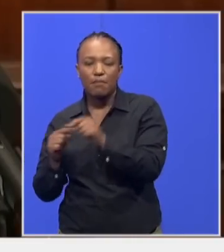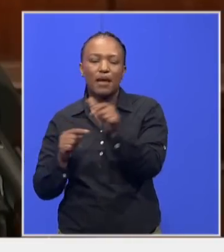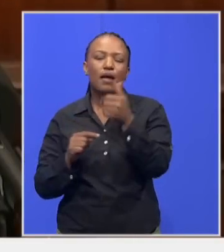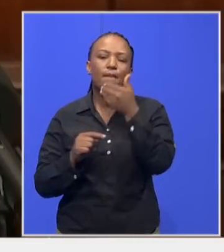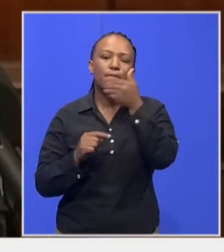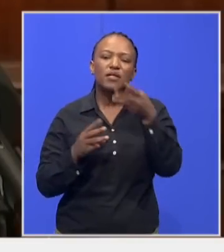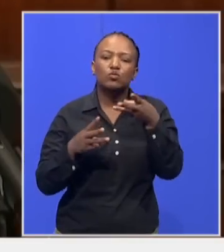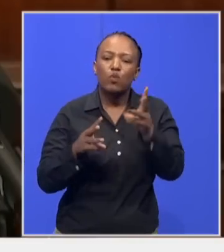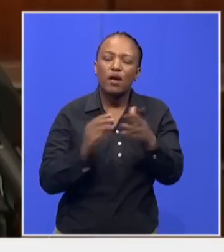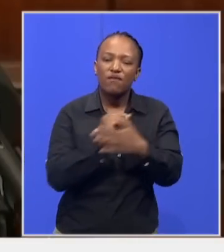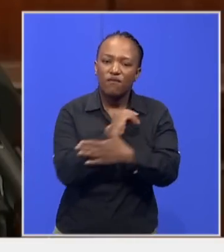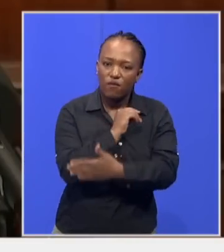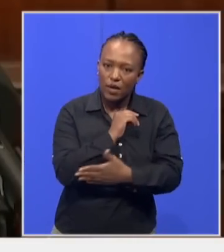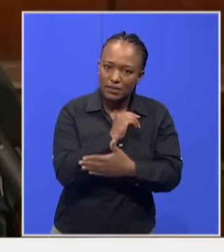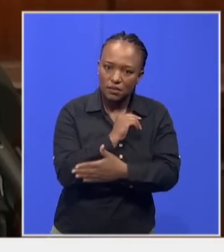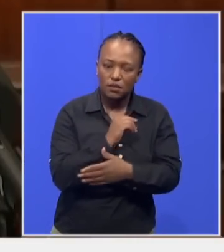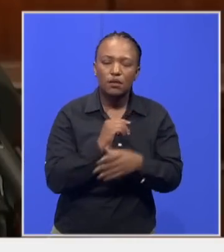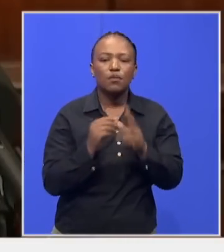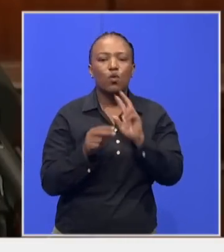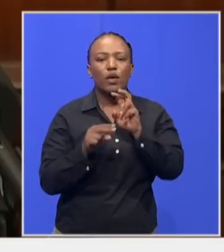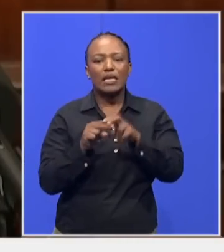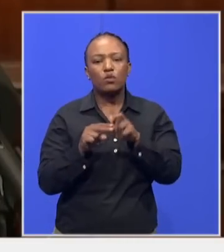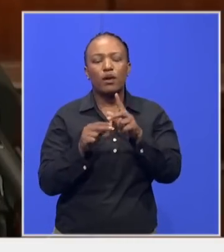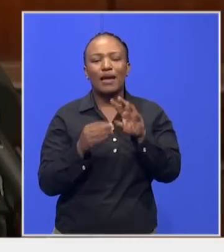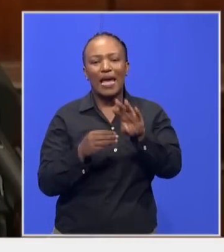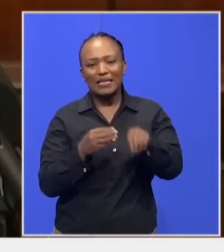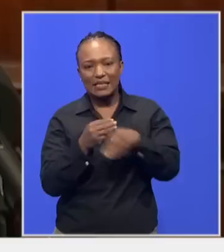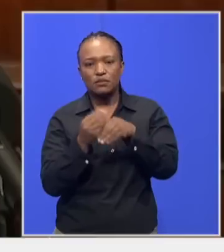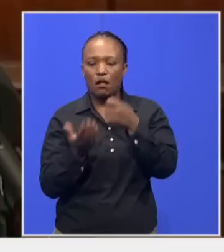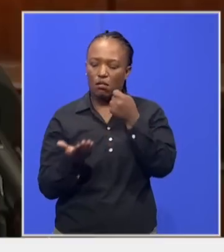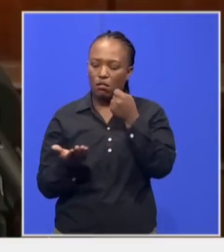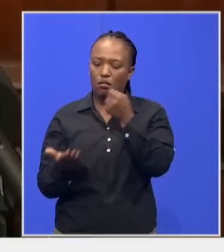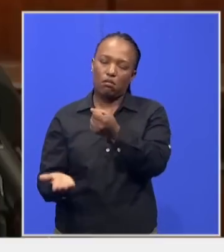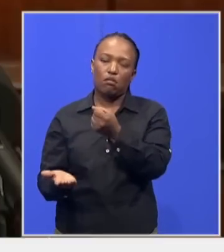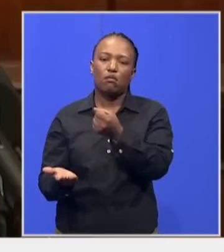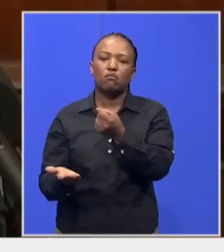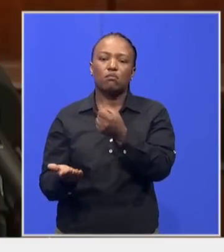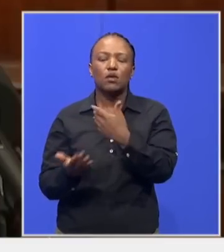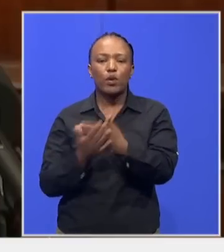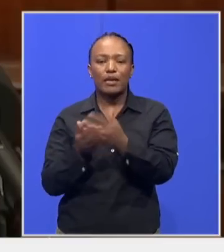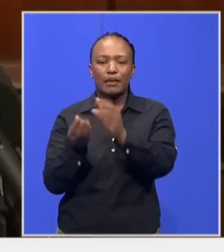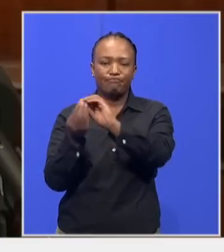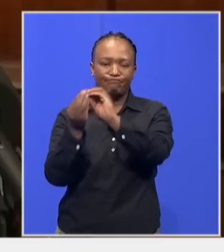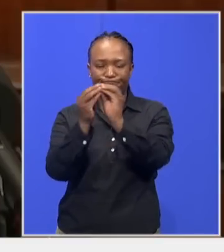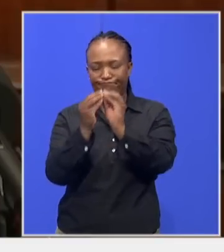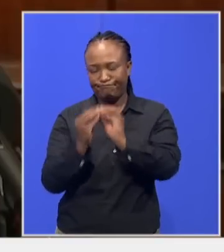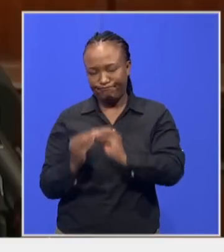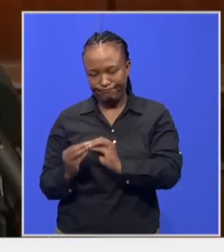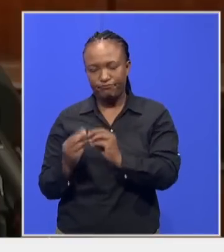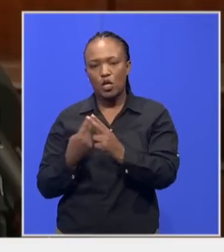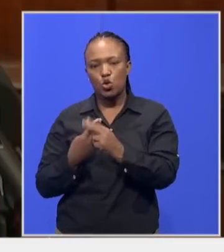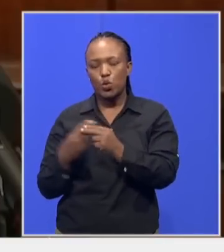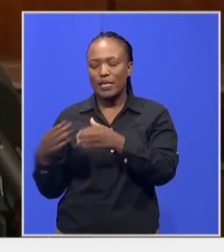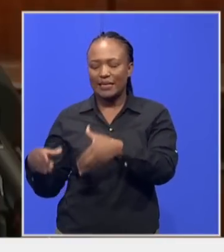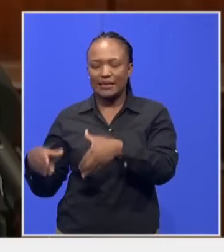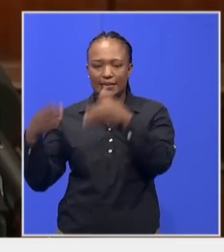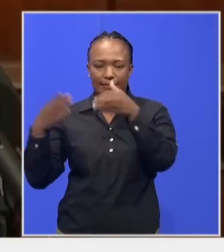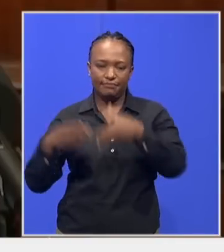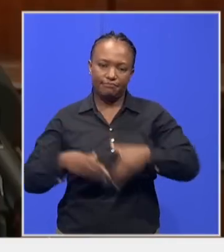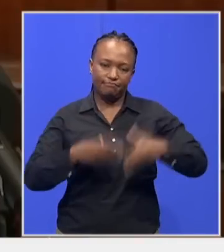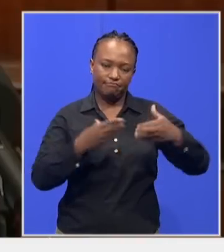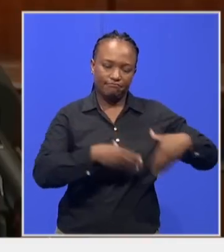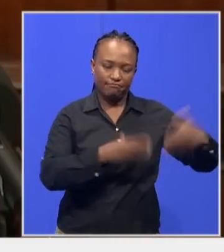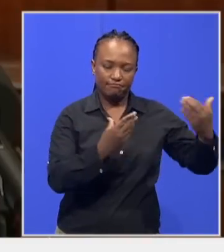might need additional capital to ensure that we are able to refurbish these units and extract as much as it